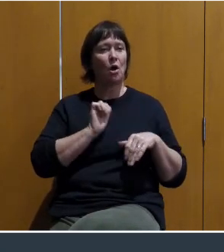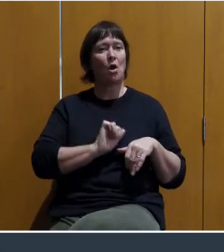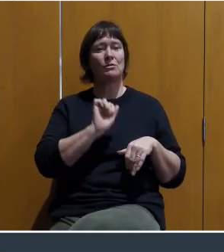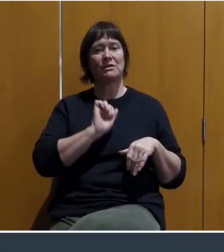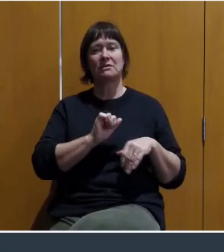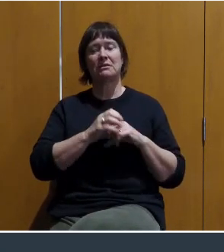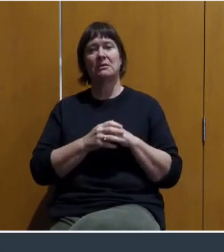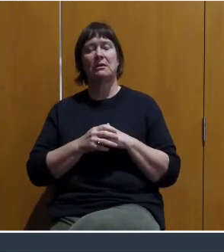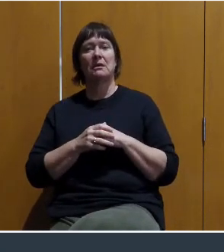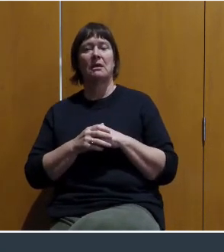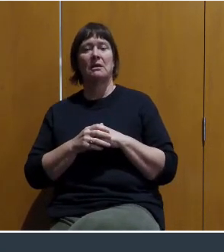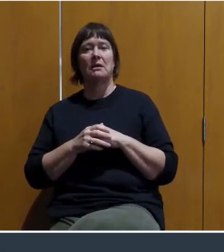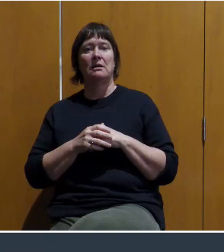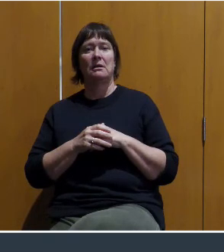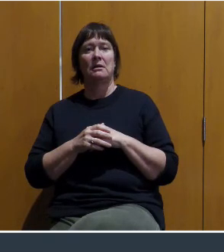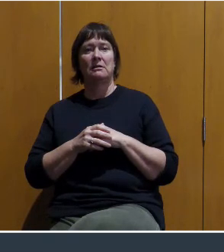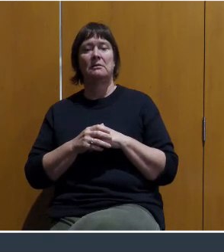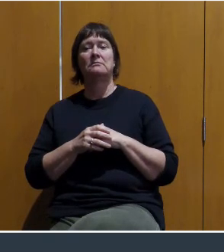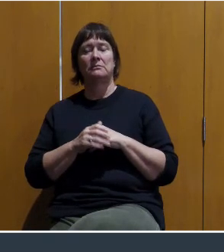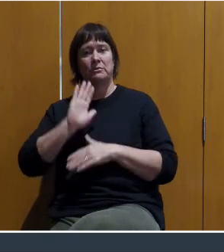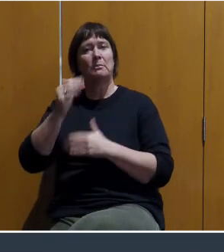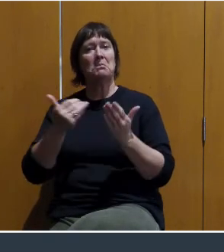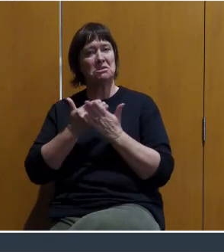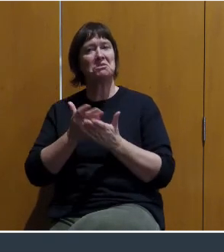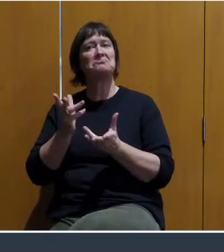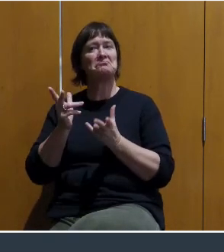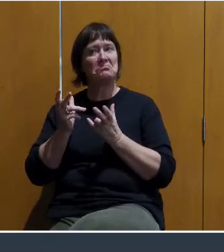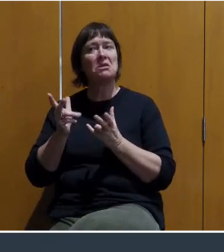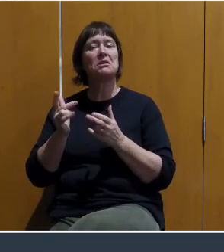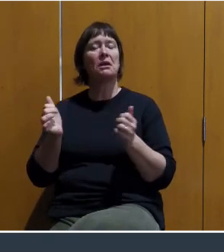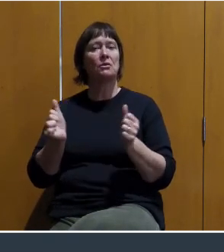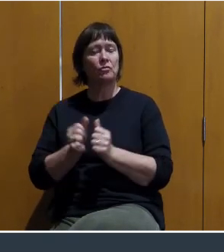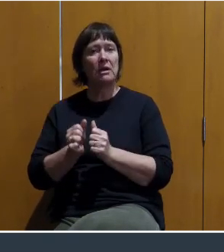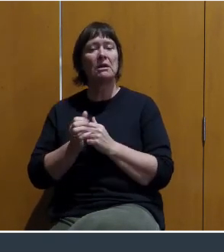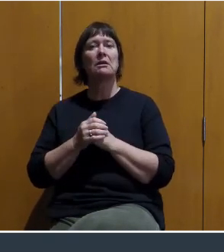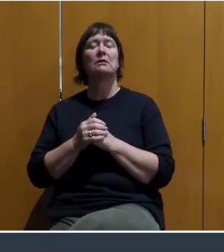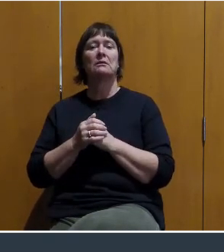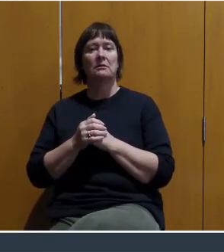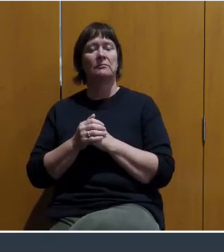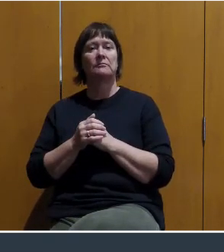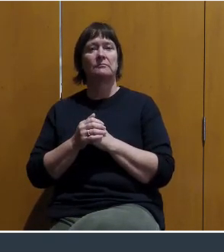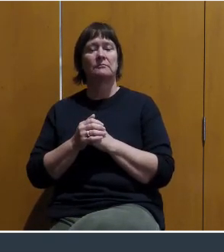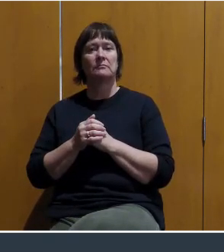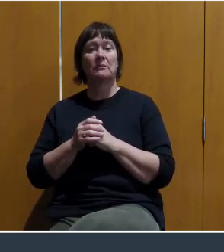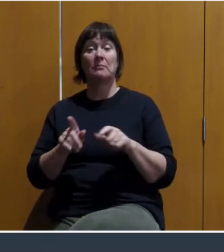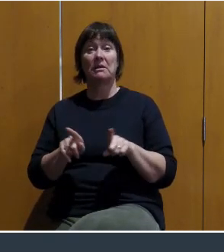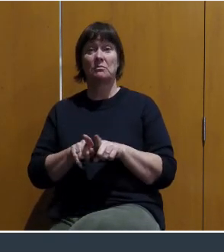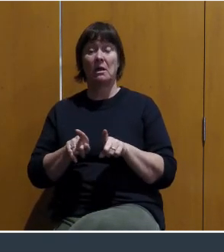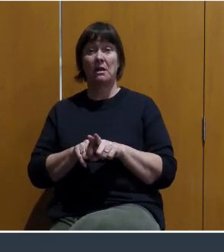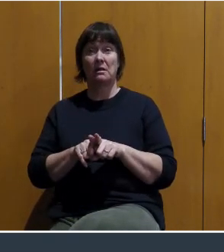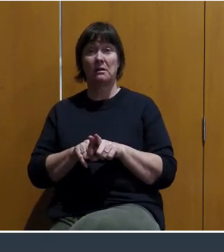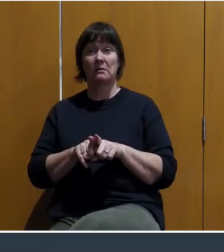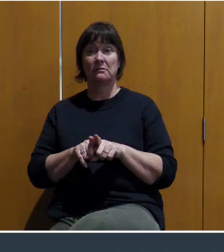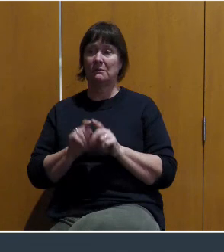that, I've heard those submissions, and I agree with a lot of what was said, but I also hear